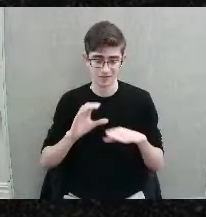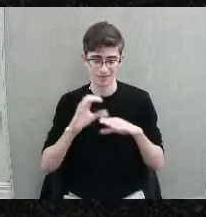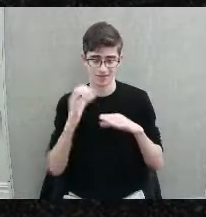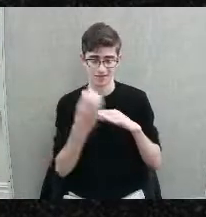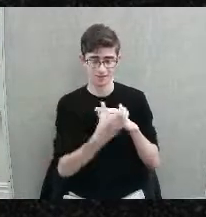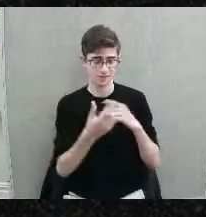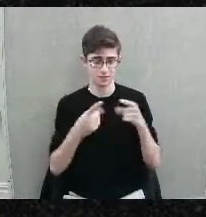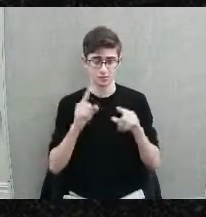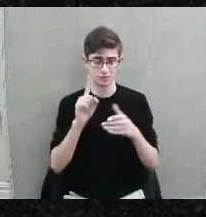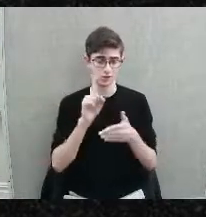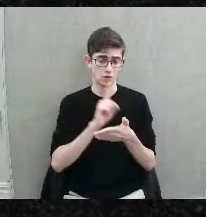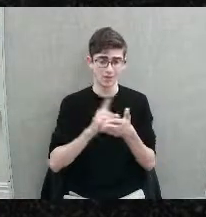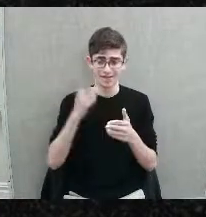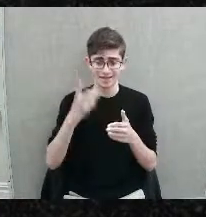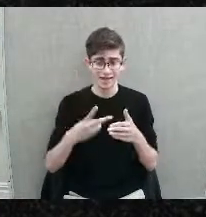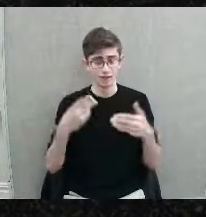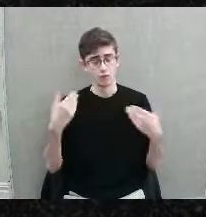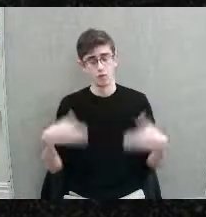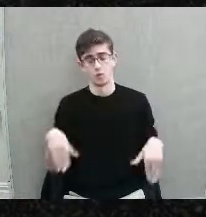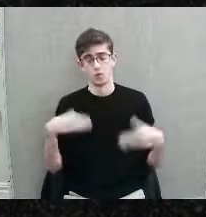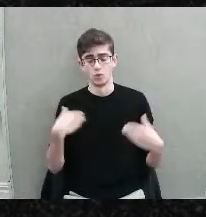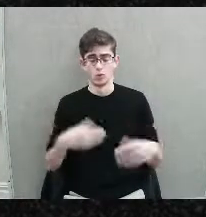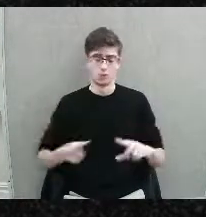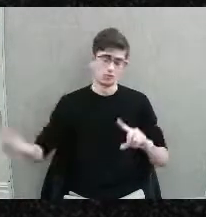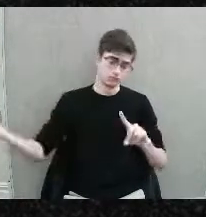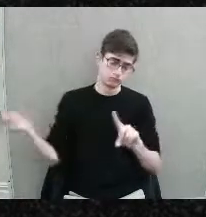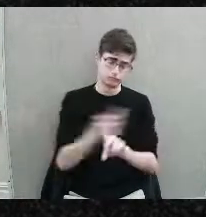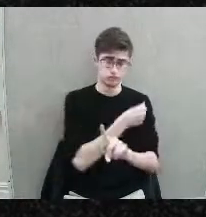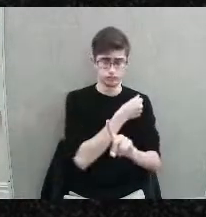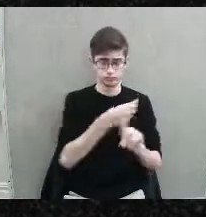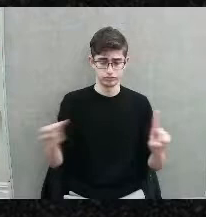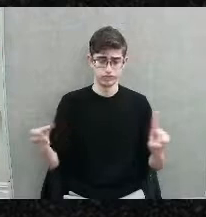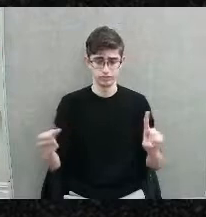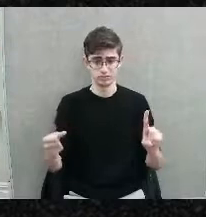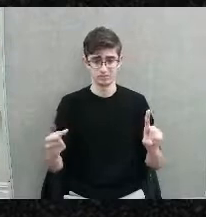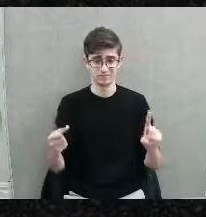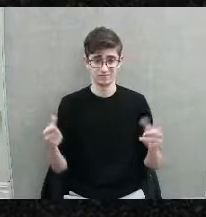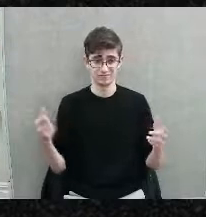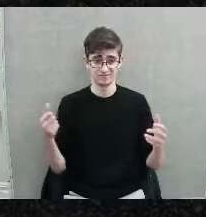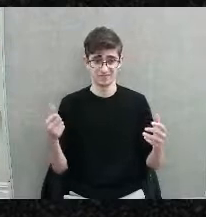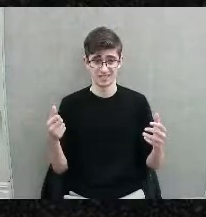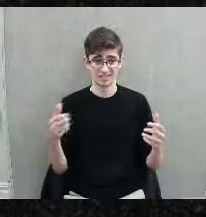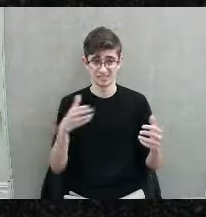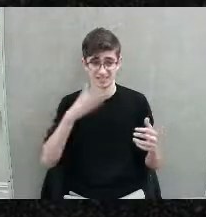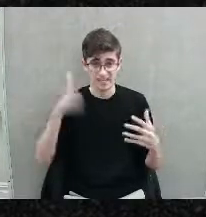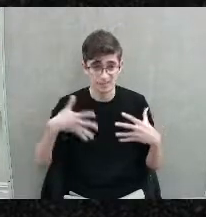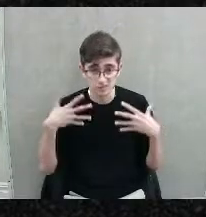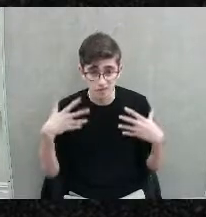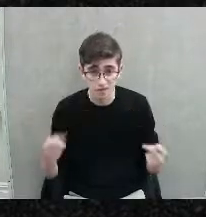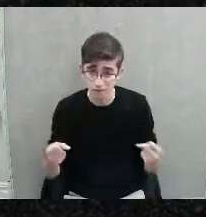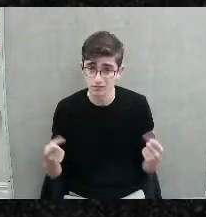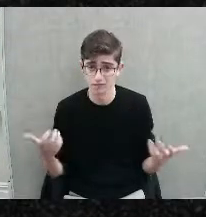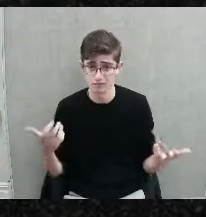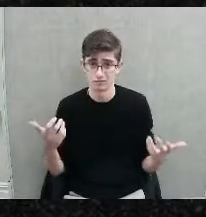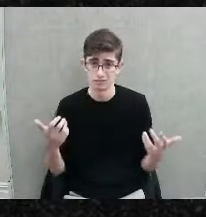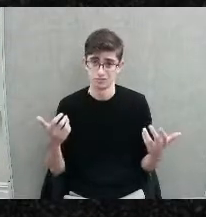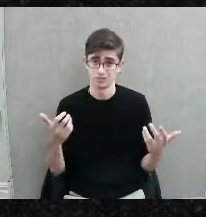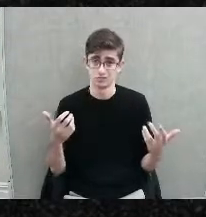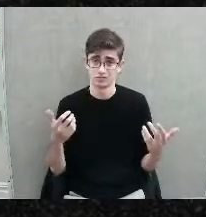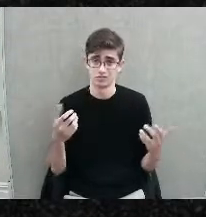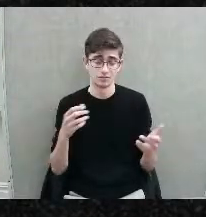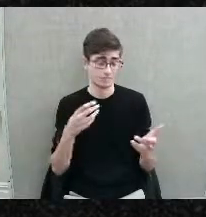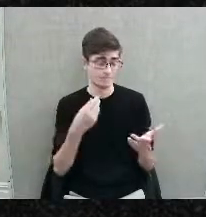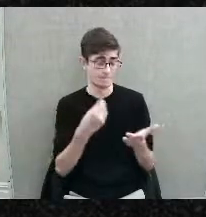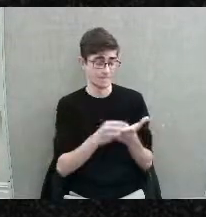was battered by these historic storms from which they have not recovered. So clearly that is a sort of pulling away